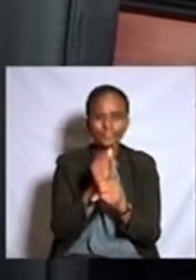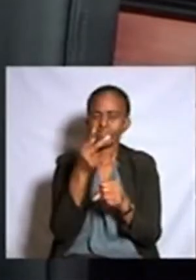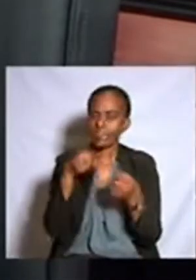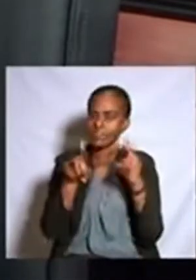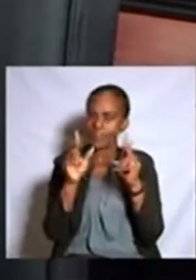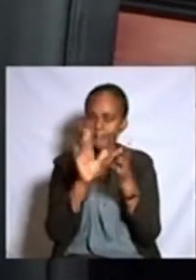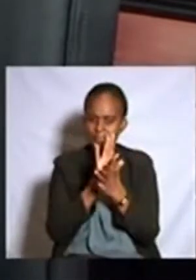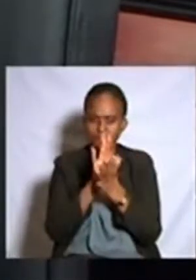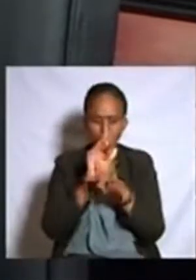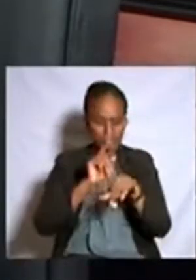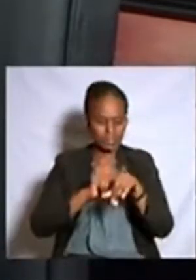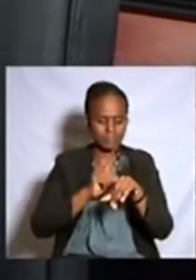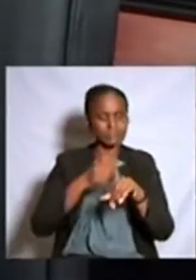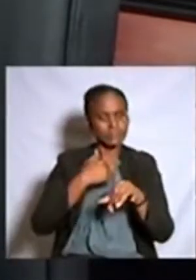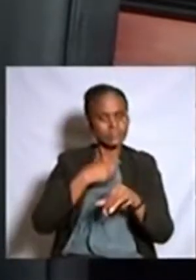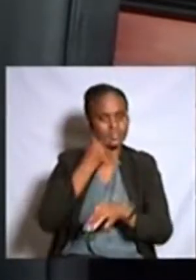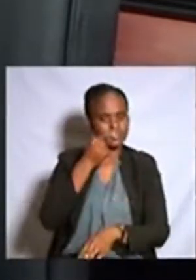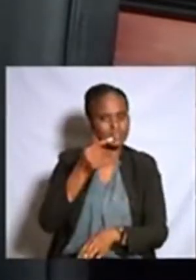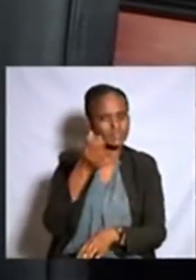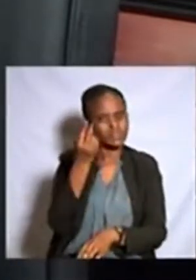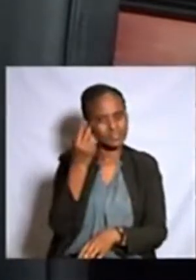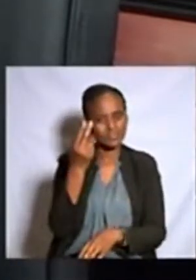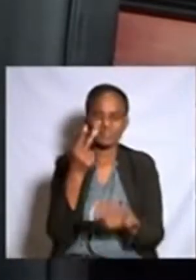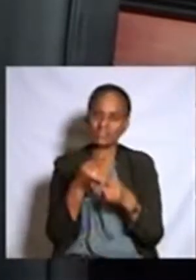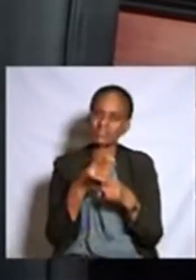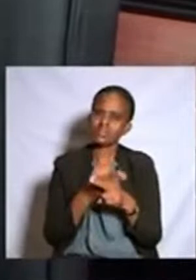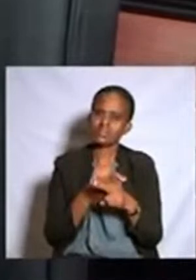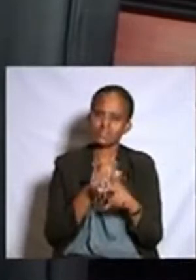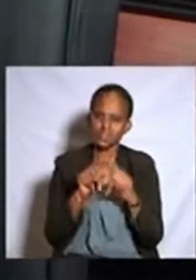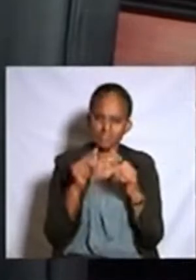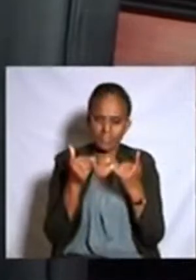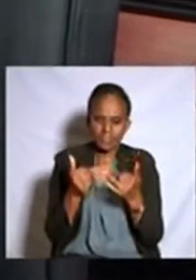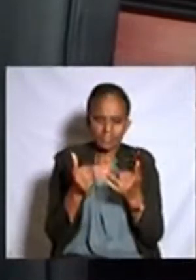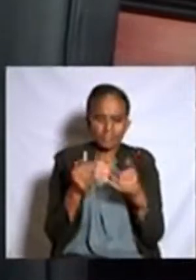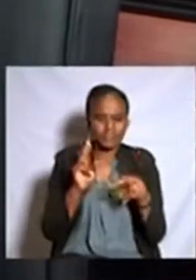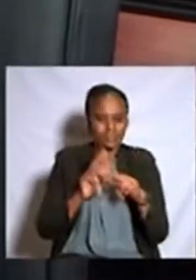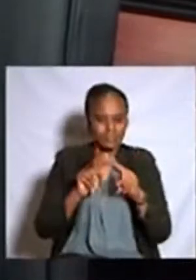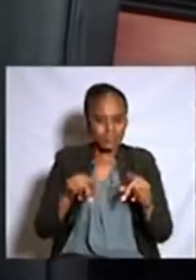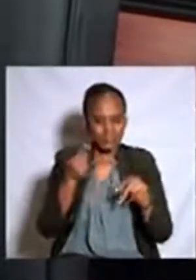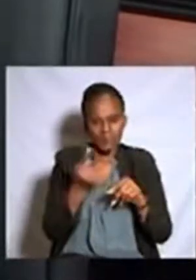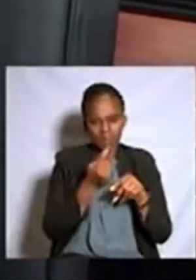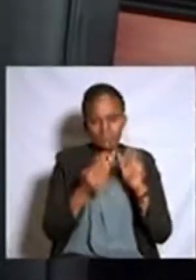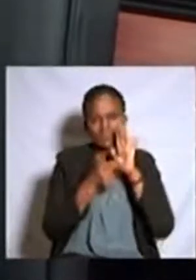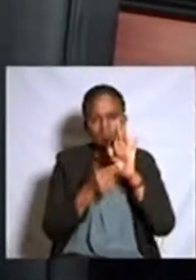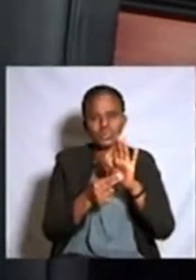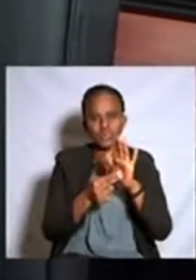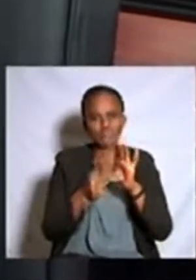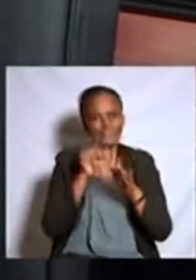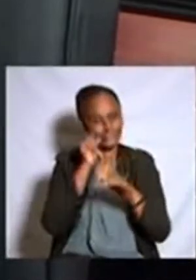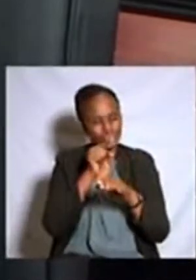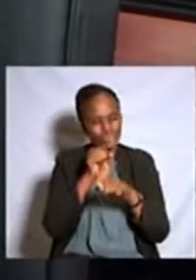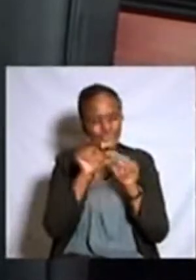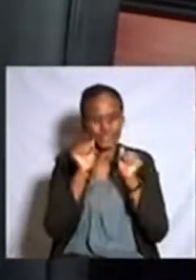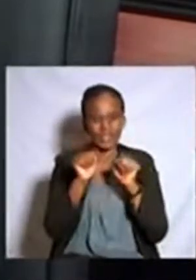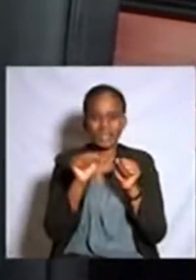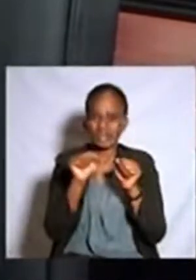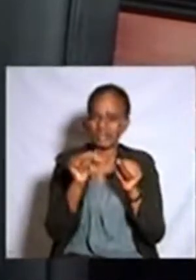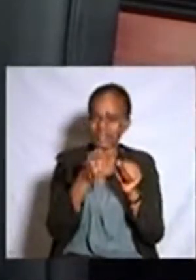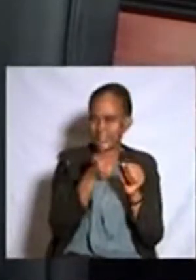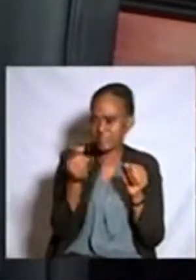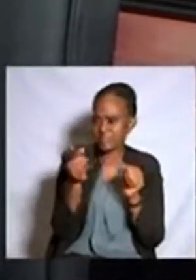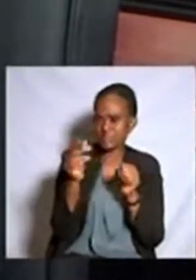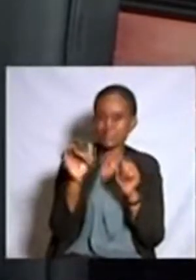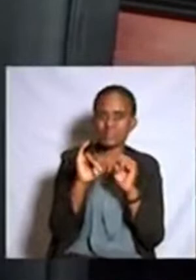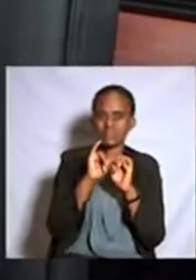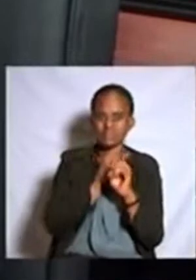usually would give a period of, say, 12 months. But, Chair, just to indicate that these are subject to third-party